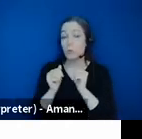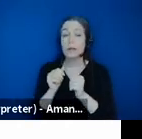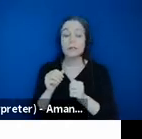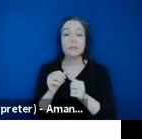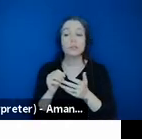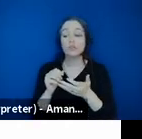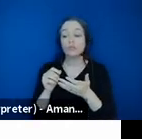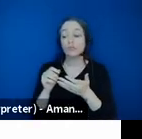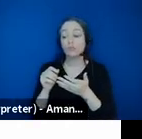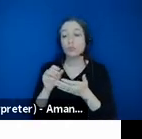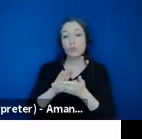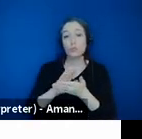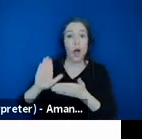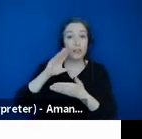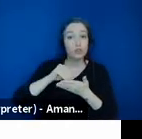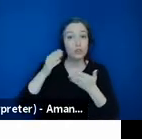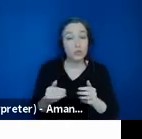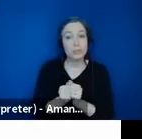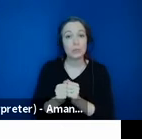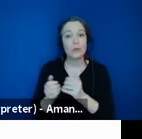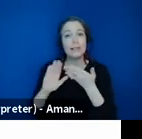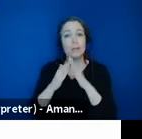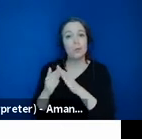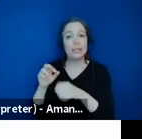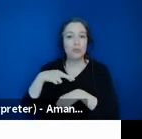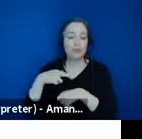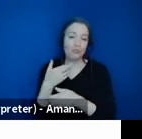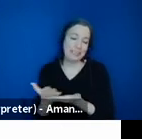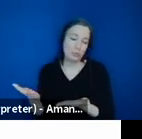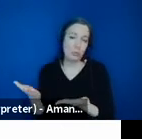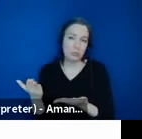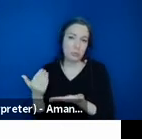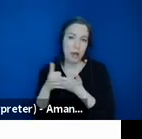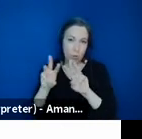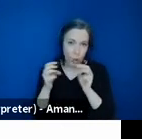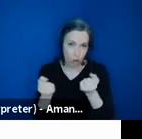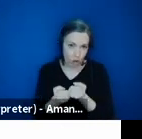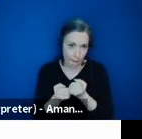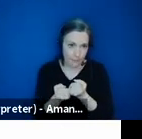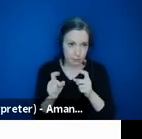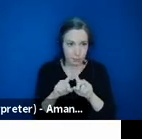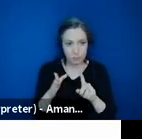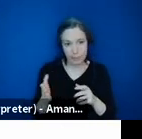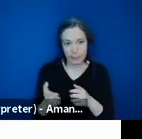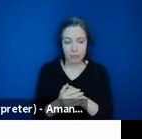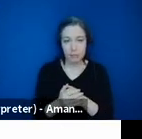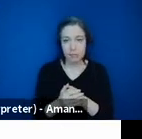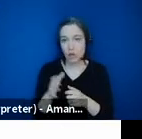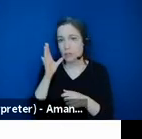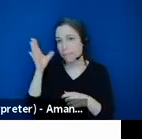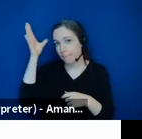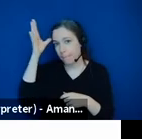they hold different workshops and special events. And there's special programs like parents lead or allied health